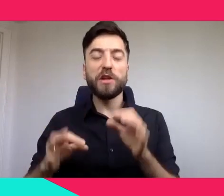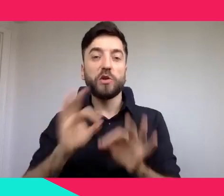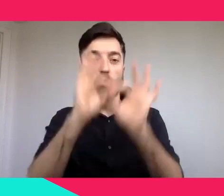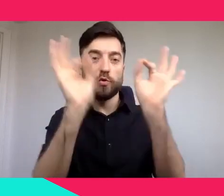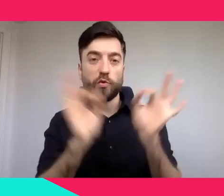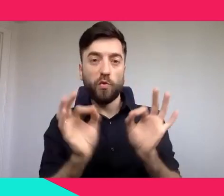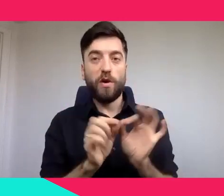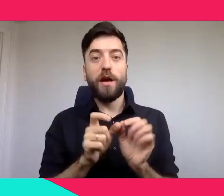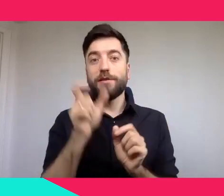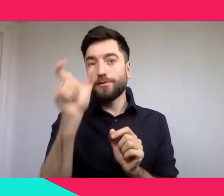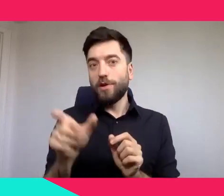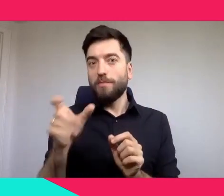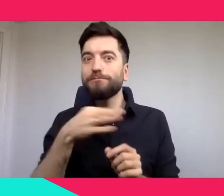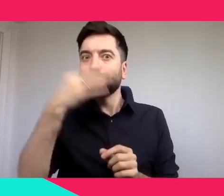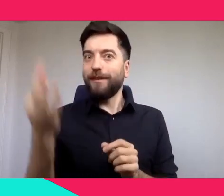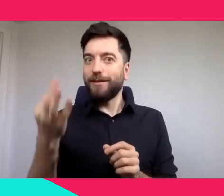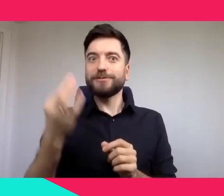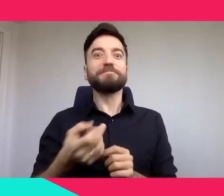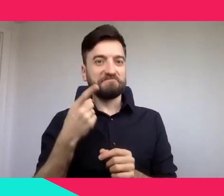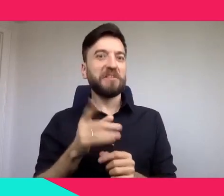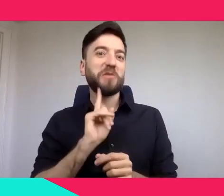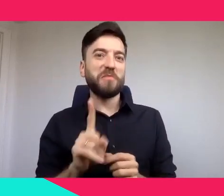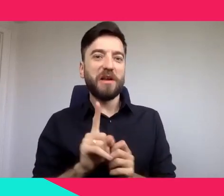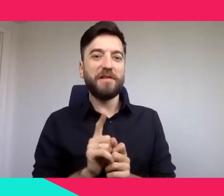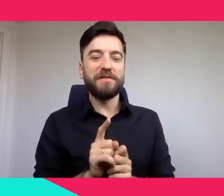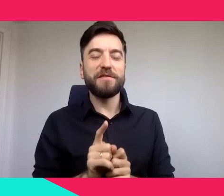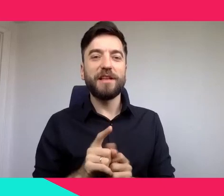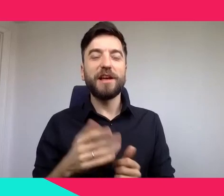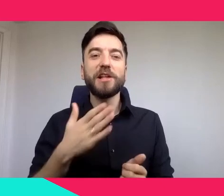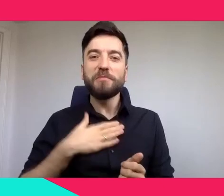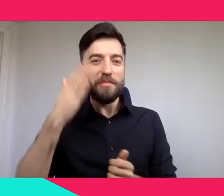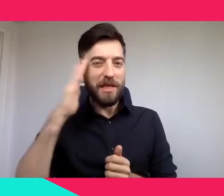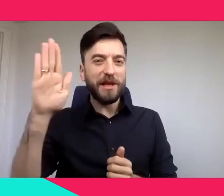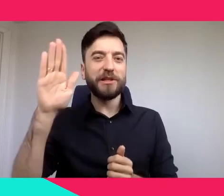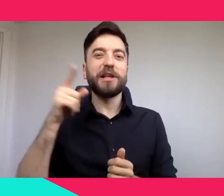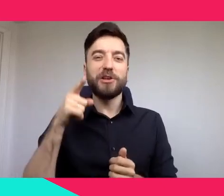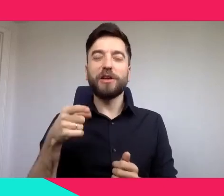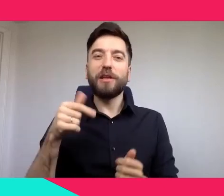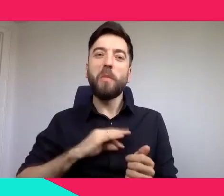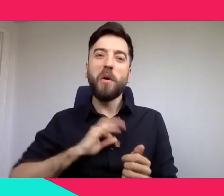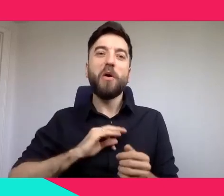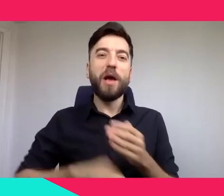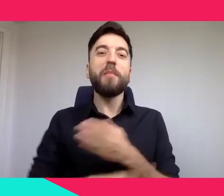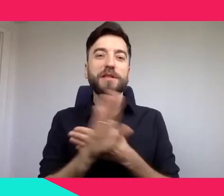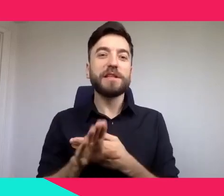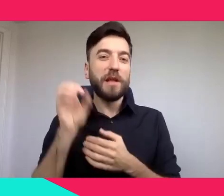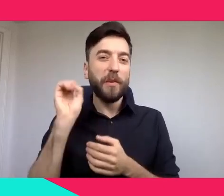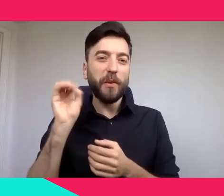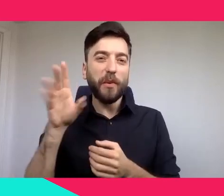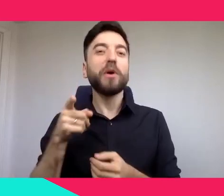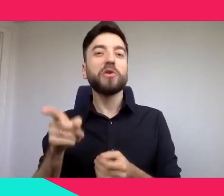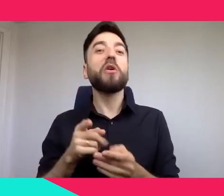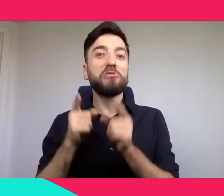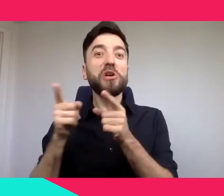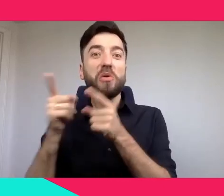that you'll see that this is exactly what we're working on at the National Gallery in Denmark.